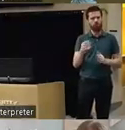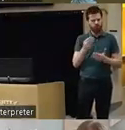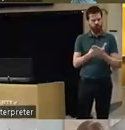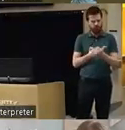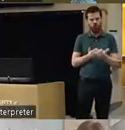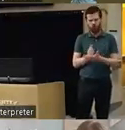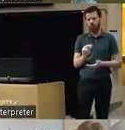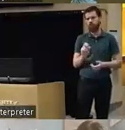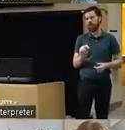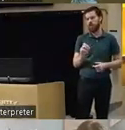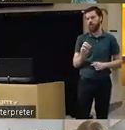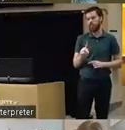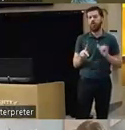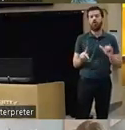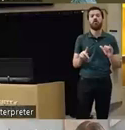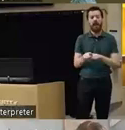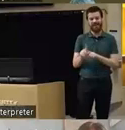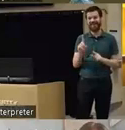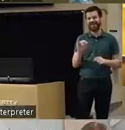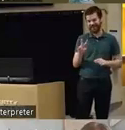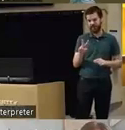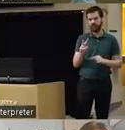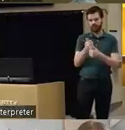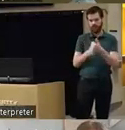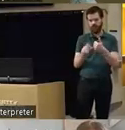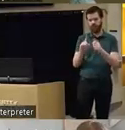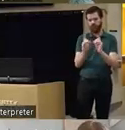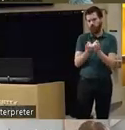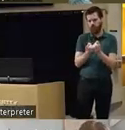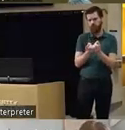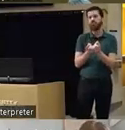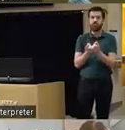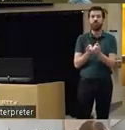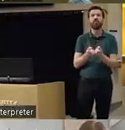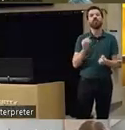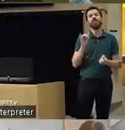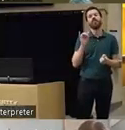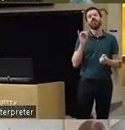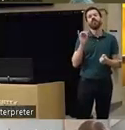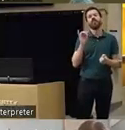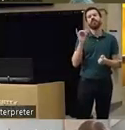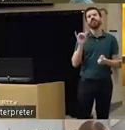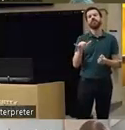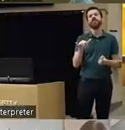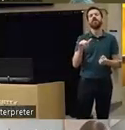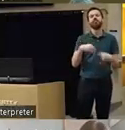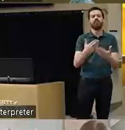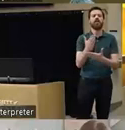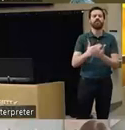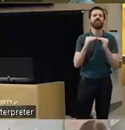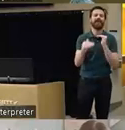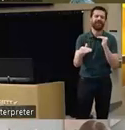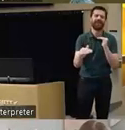network as a division of the department, which does confer some stability. It's as part of the mental